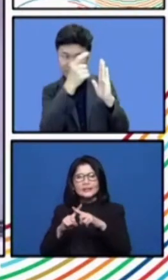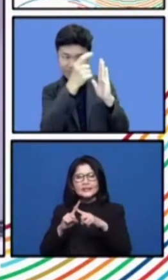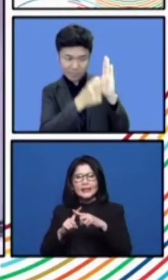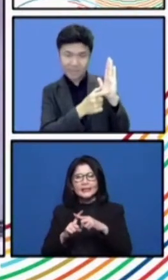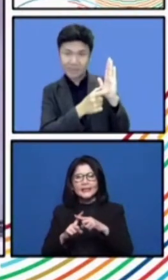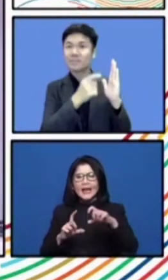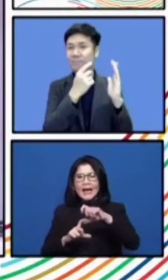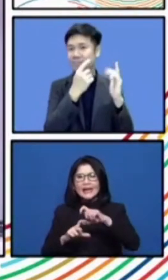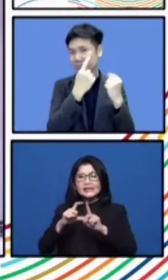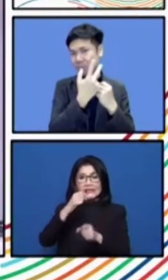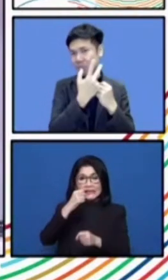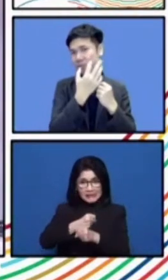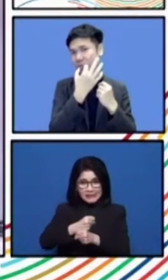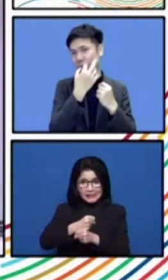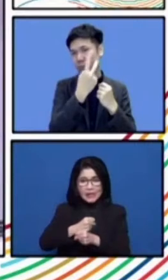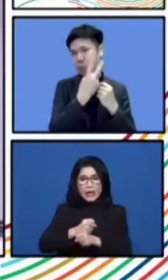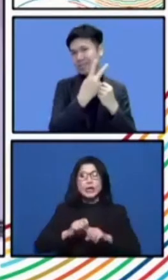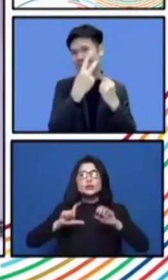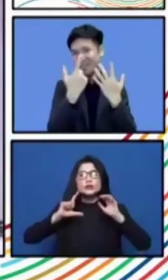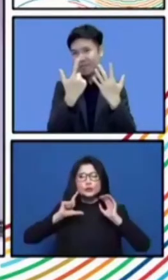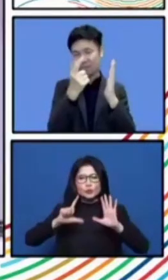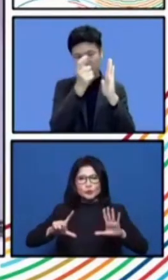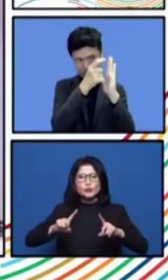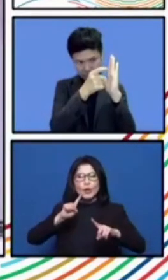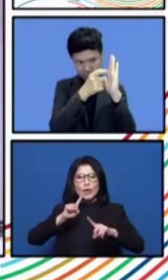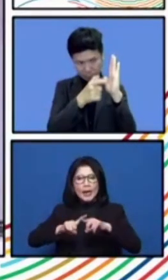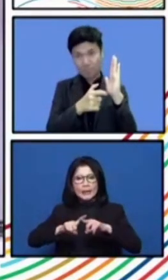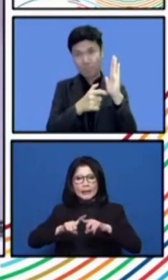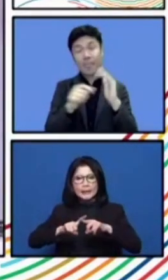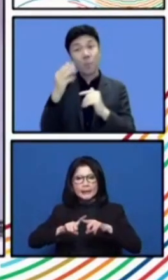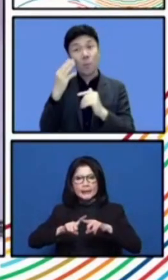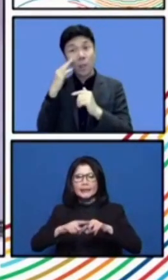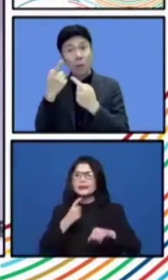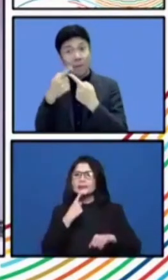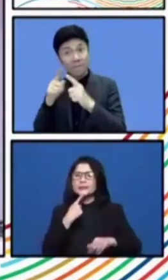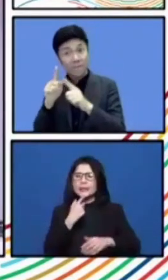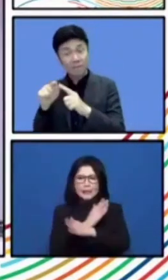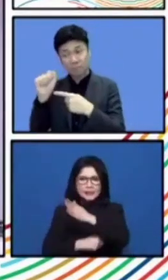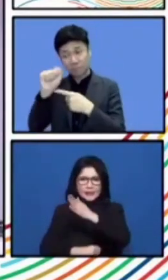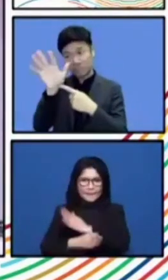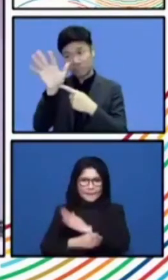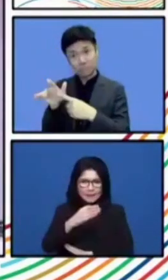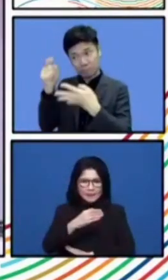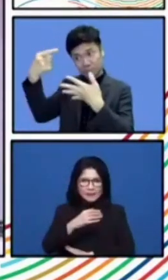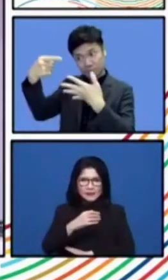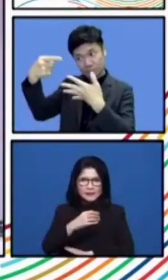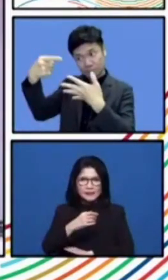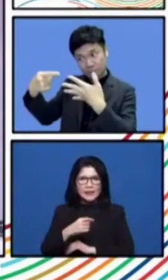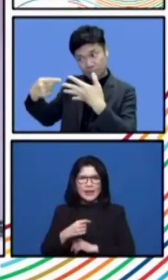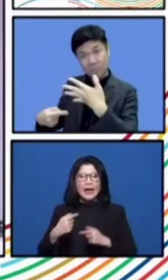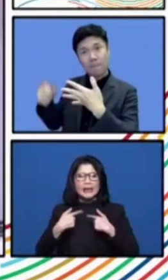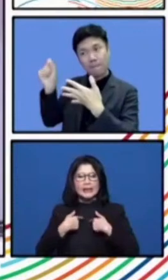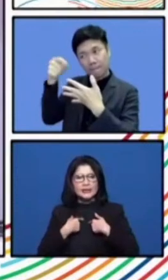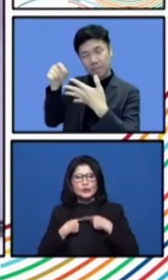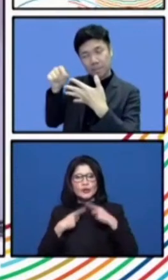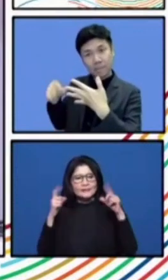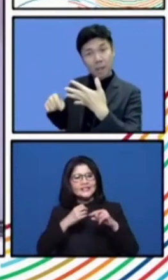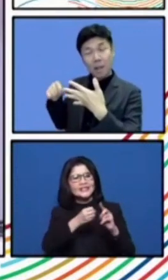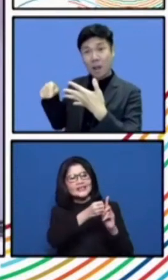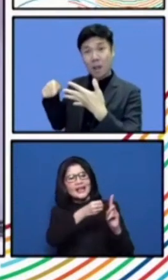disabilities we also know that there are goals and targets that do not reference person disability